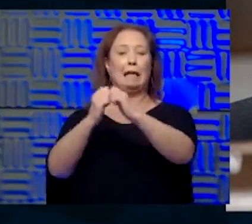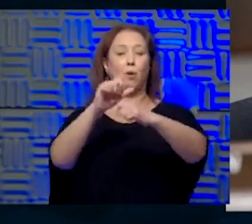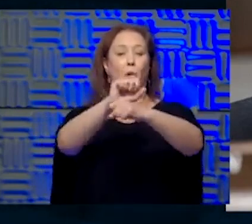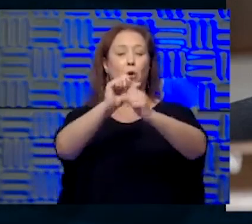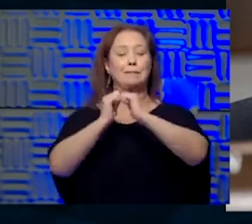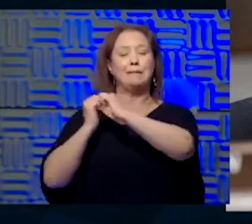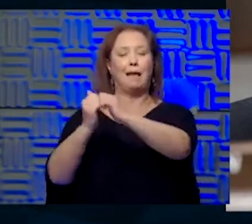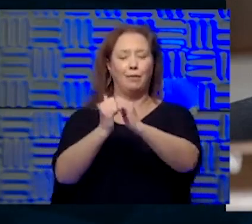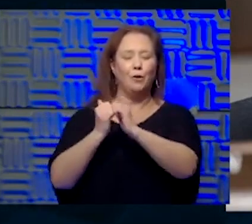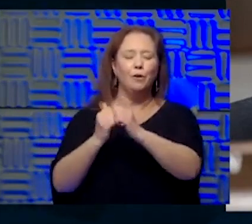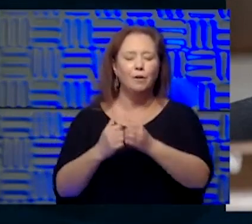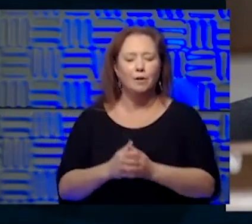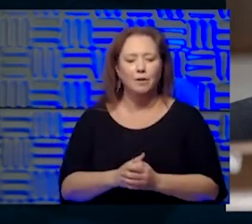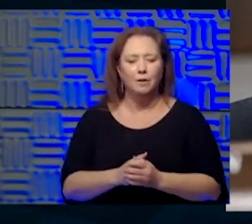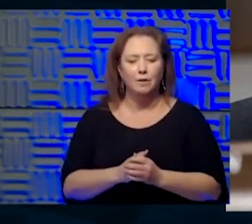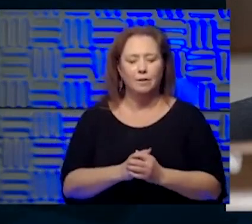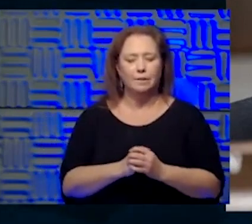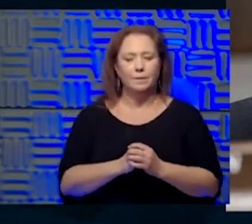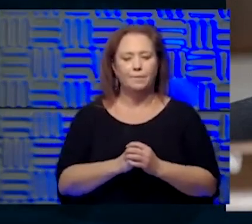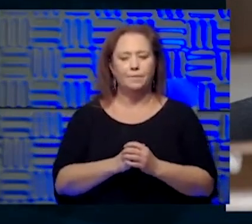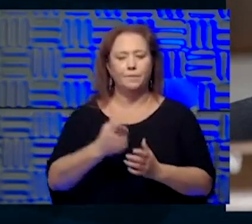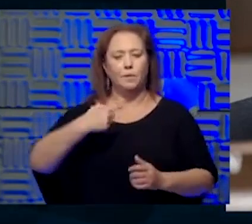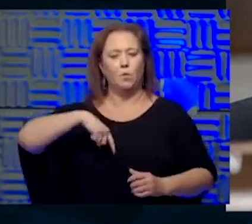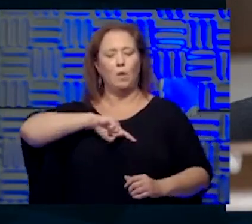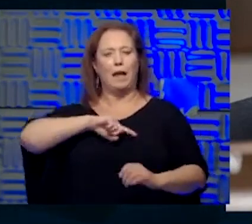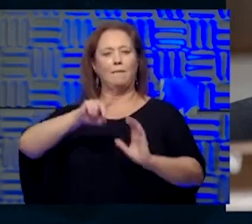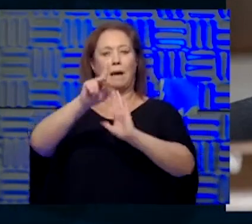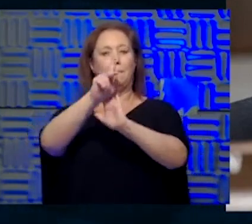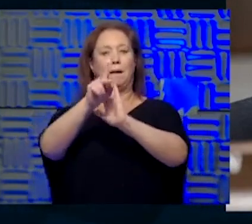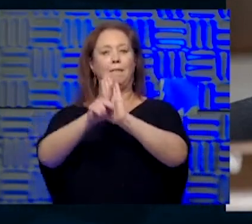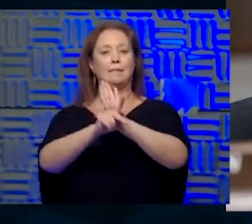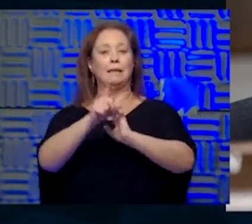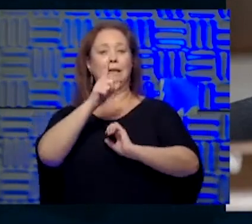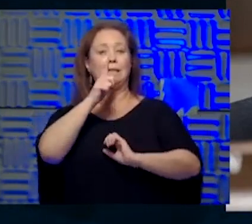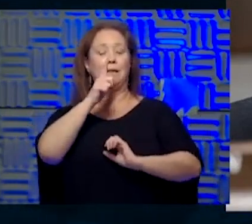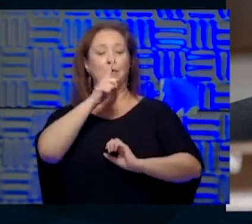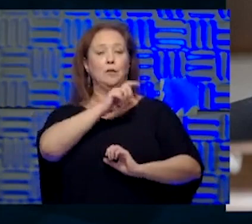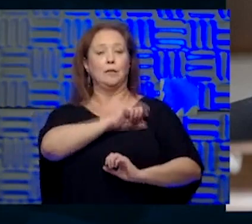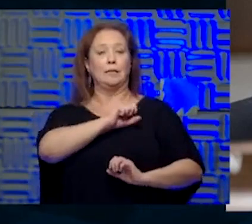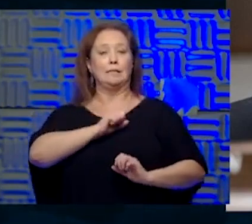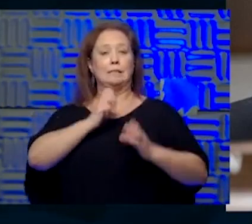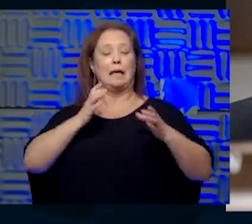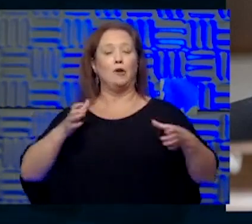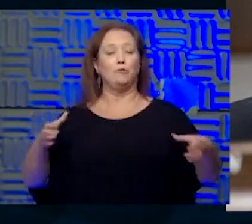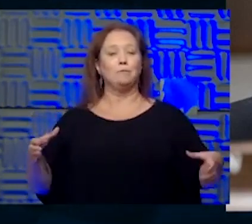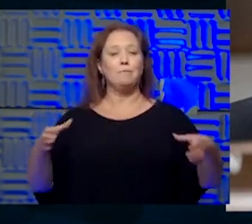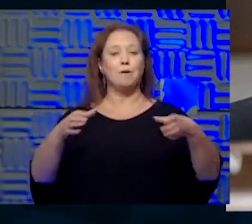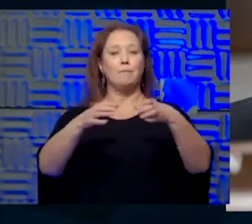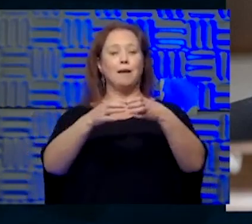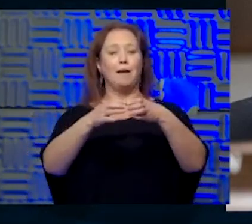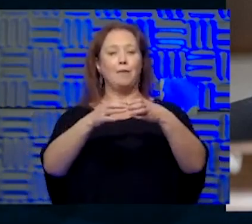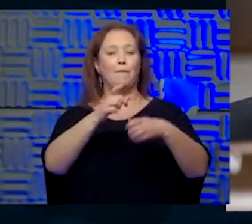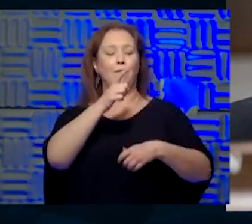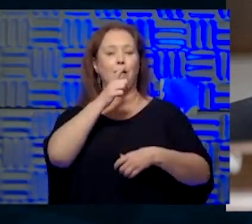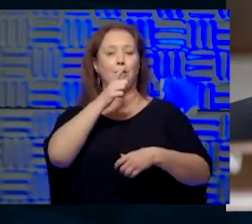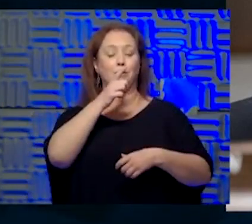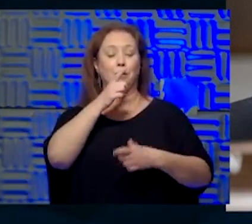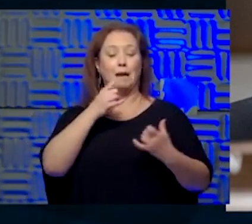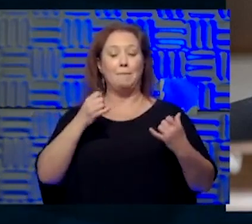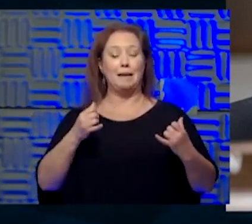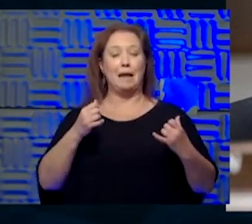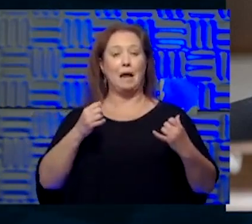When we have a policy lunch in which senators gather for lunch, but we are now